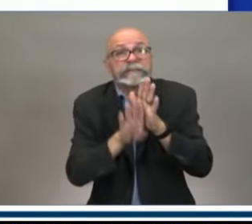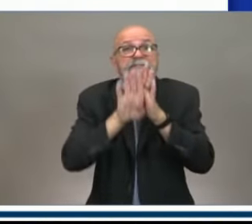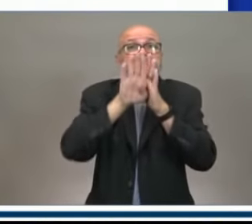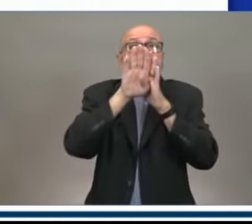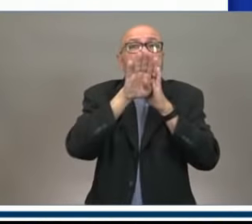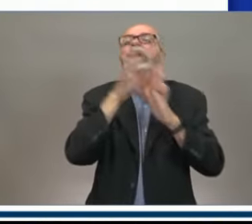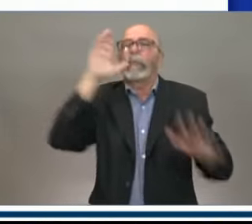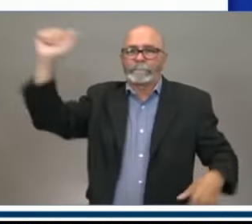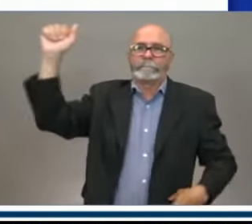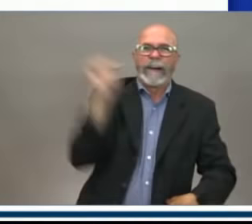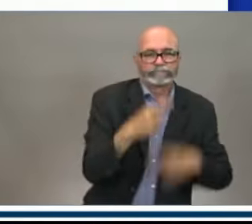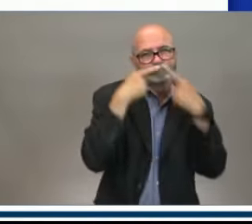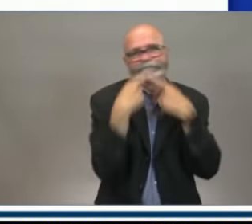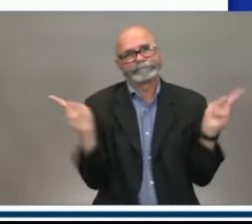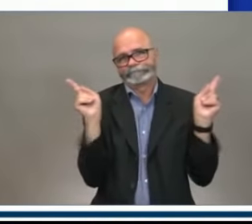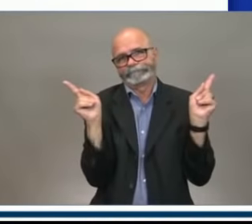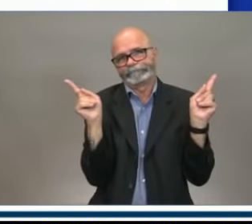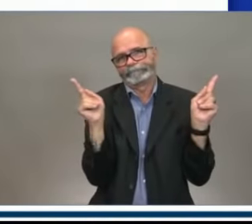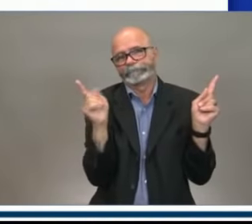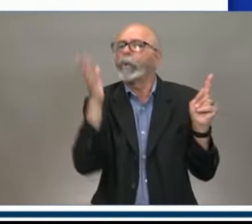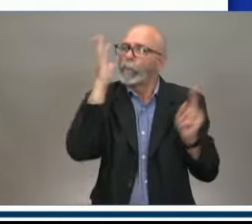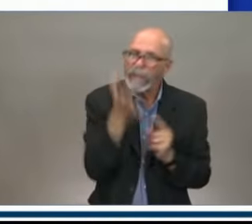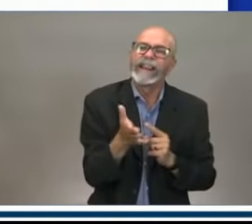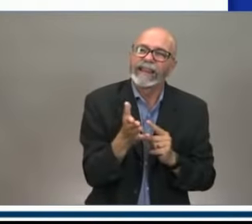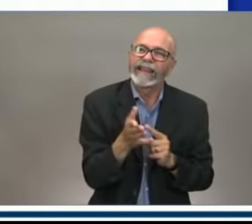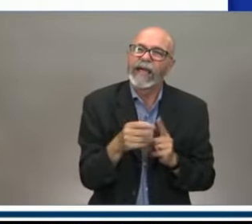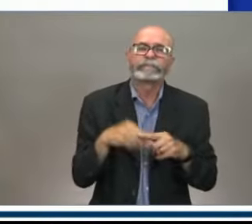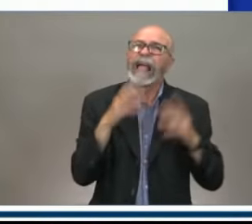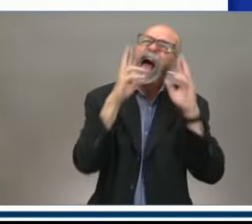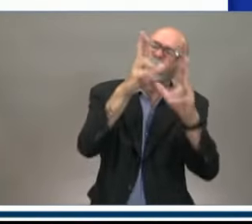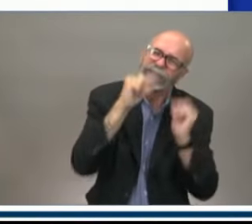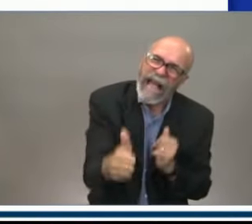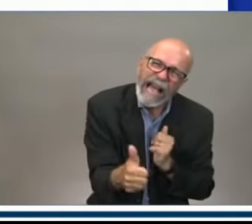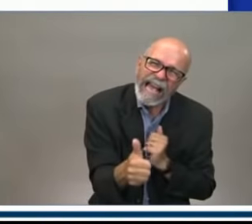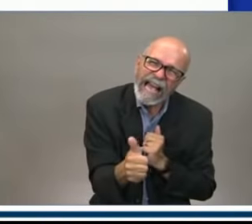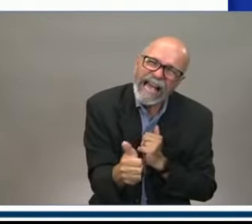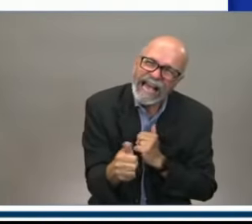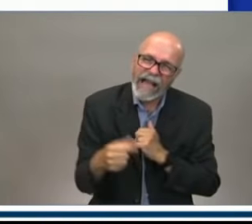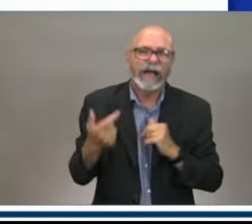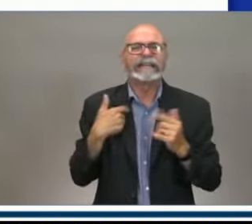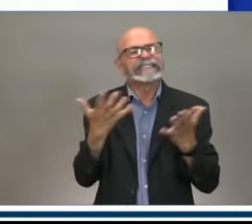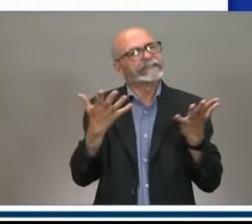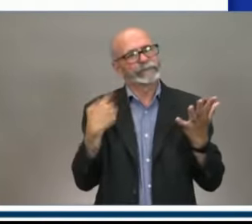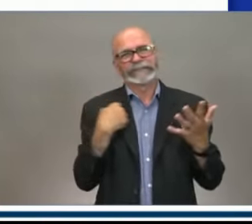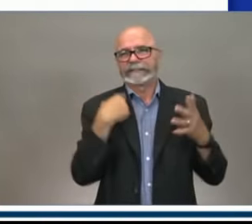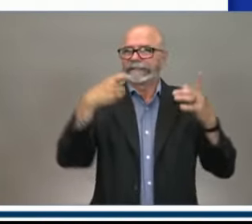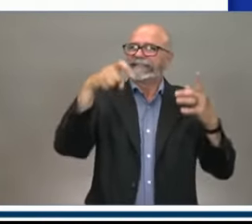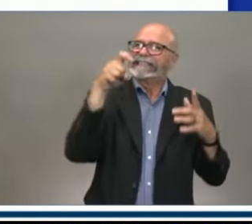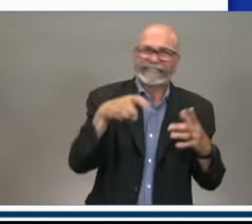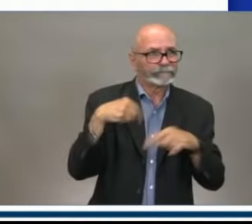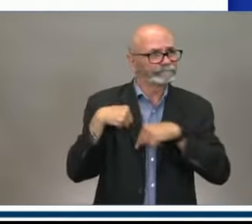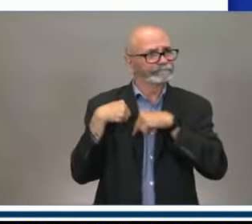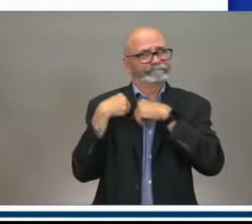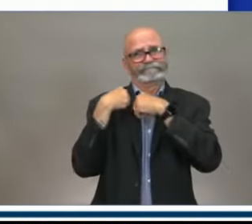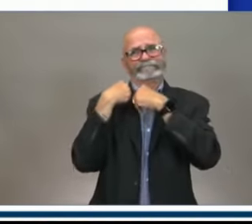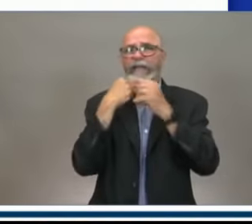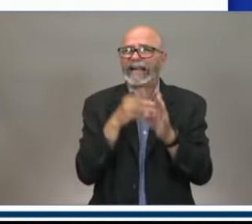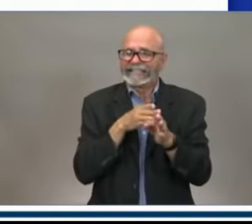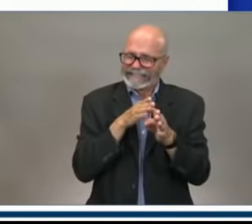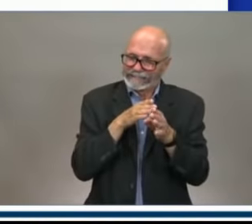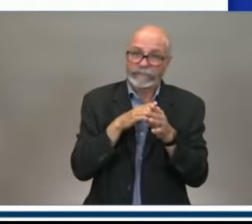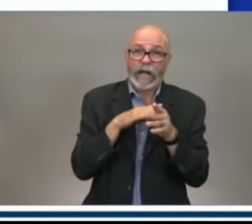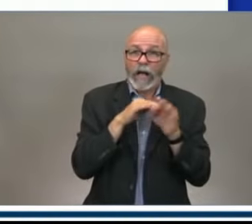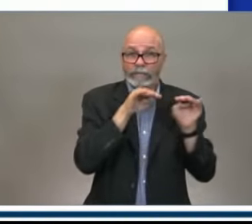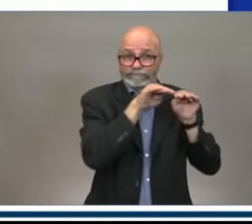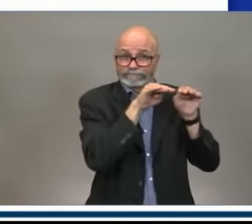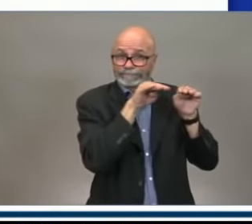technology. Obviously, we hope that doesn't happen. We seem to be moving in the right direction, and we can't stop now.